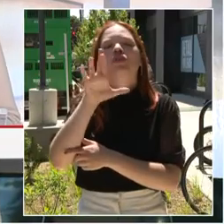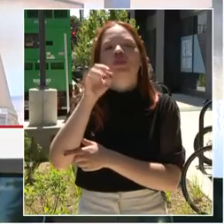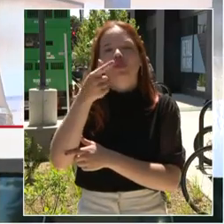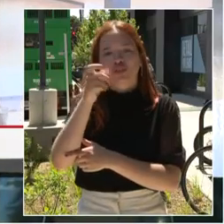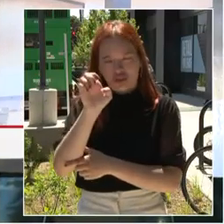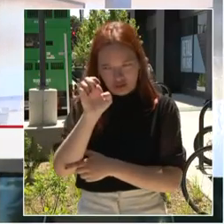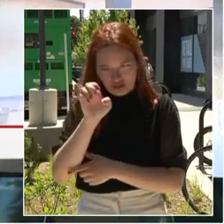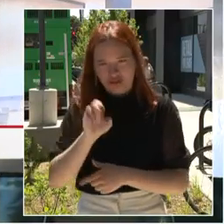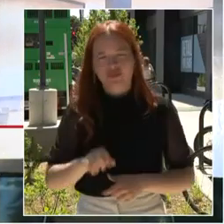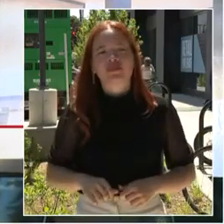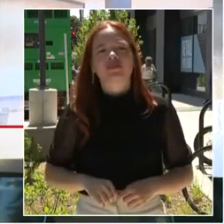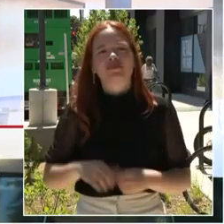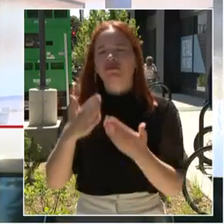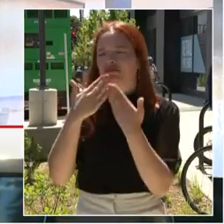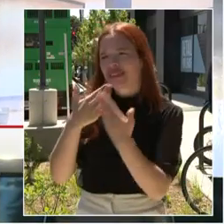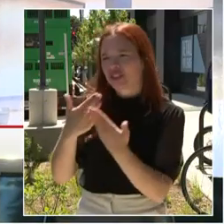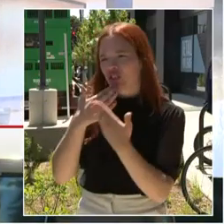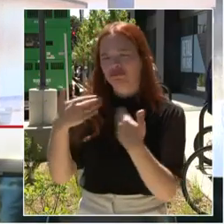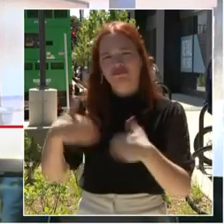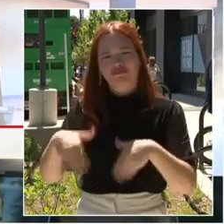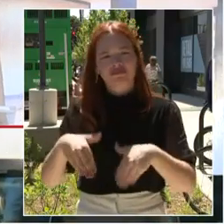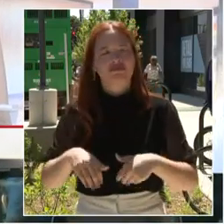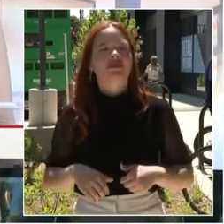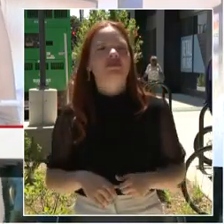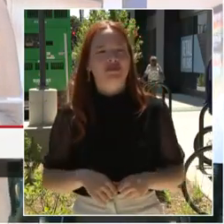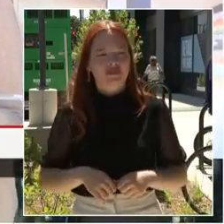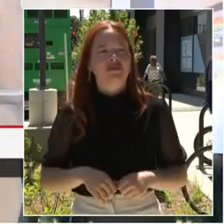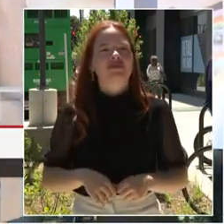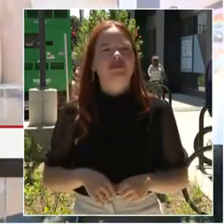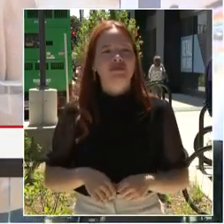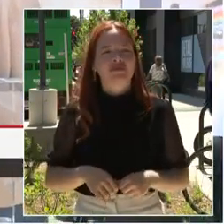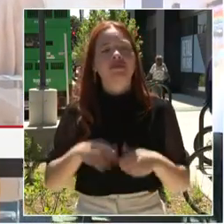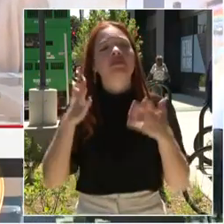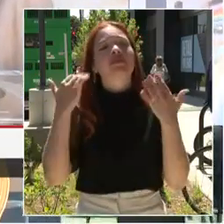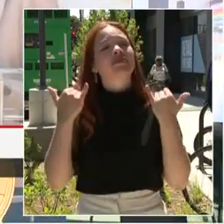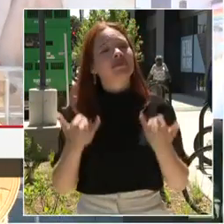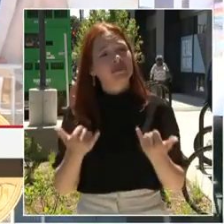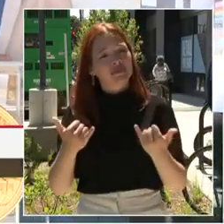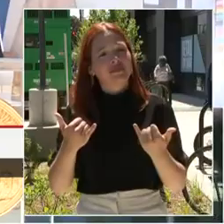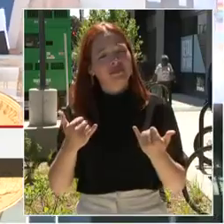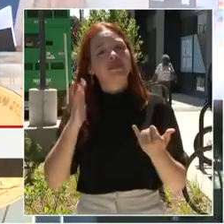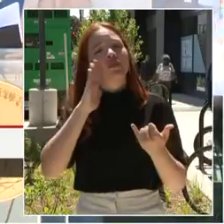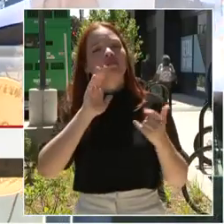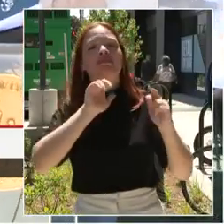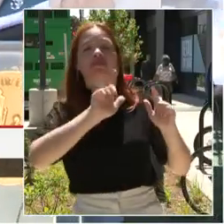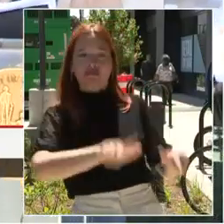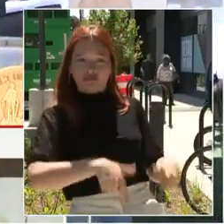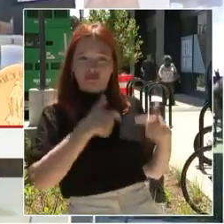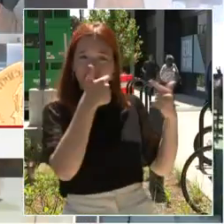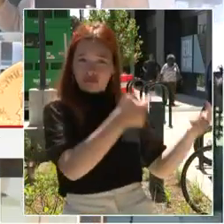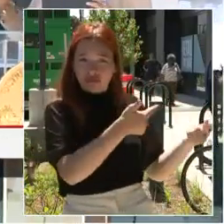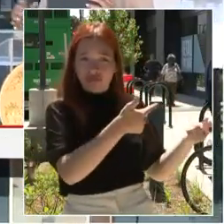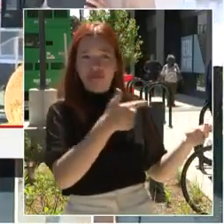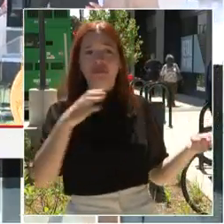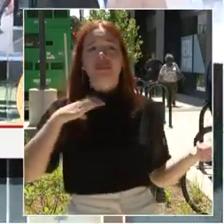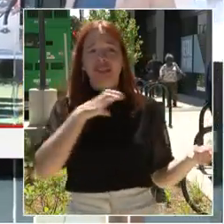And I want to acknowledge now for his comments, the Ward 7 council member, Mayor Vincent Gray.